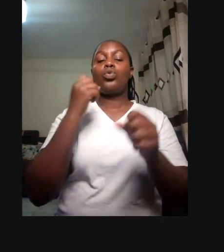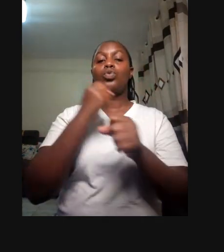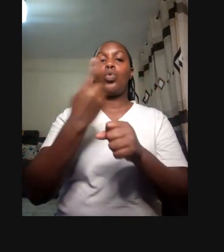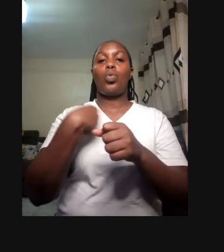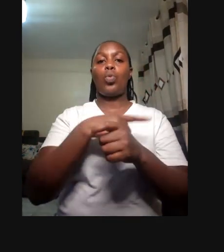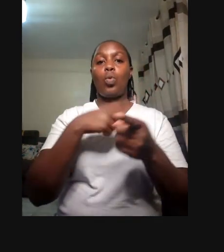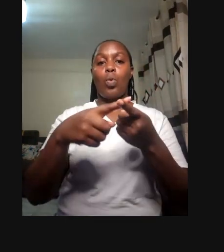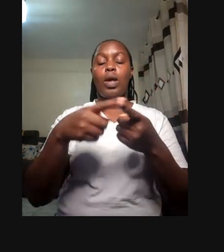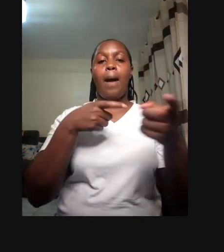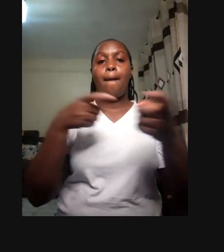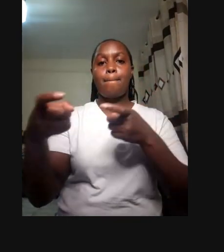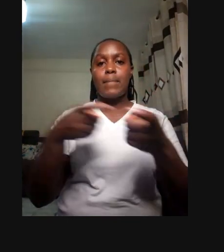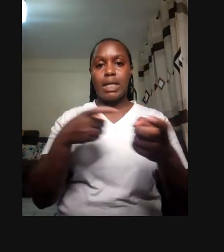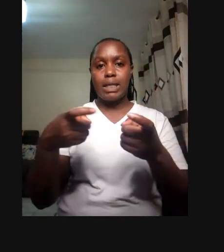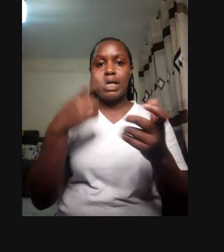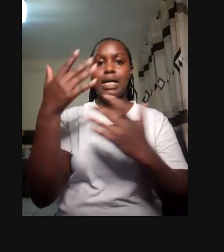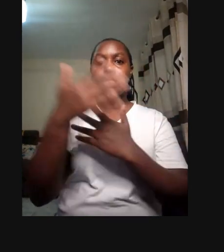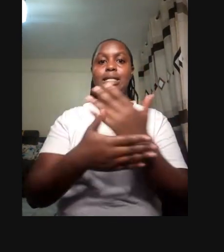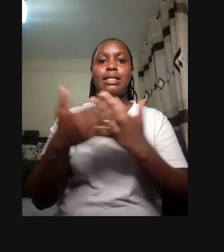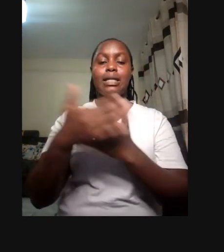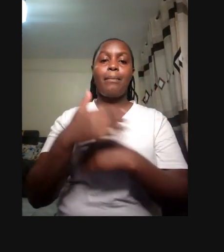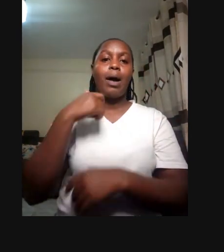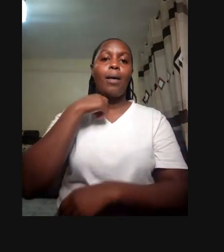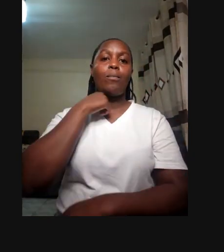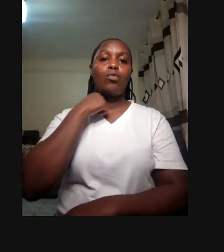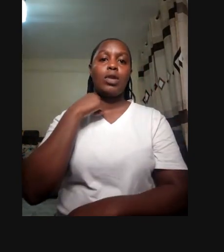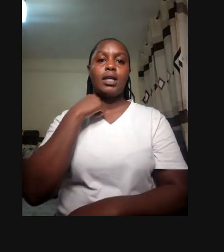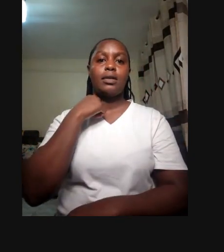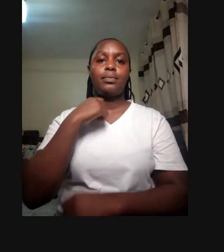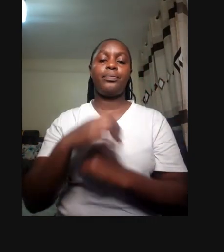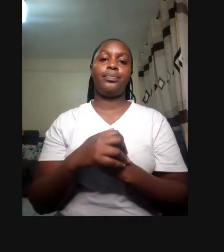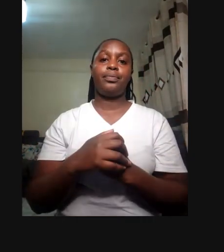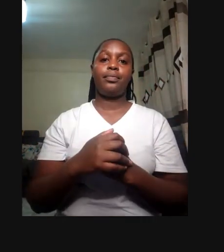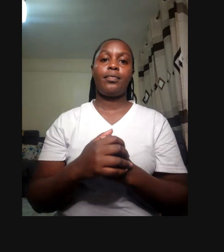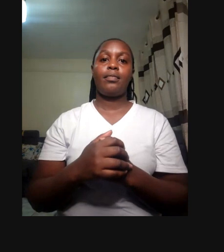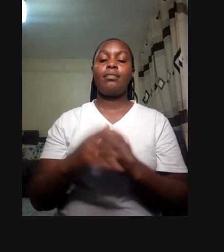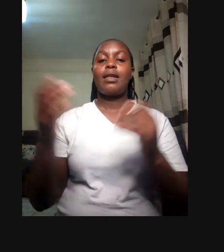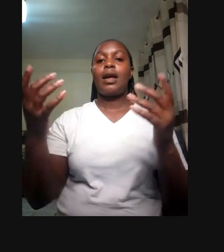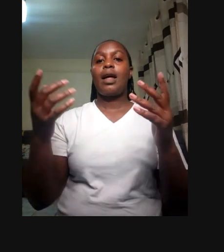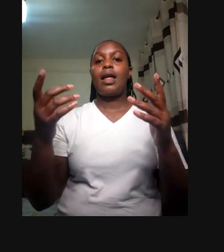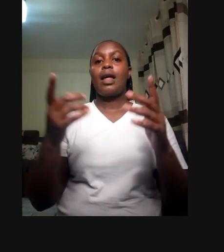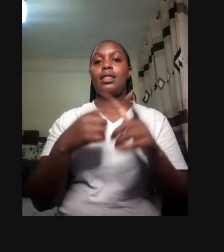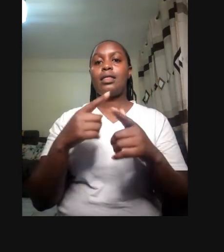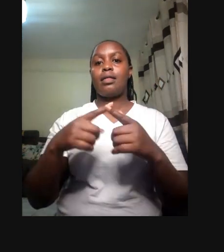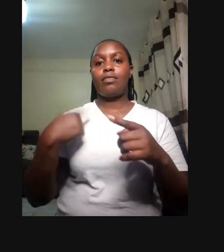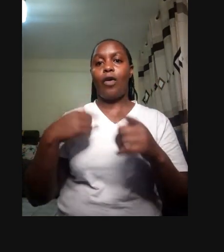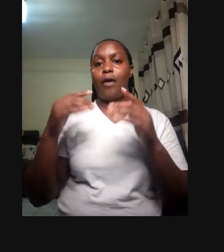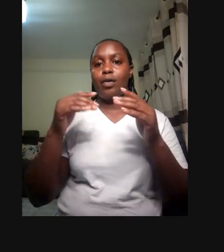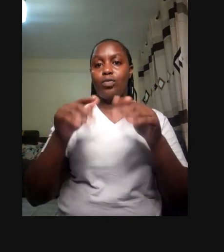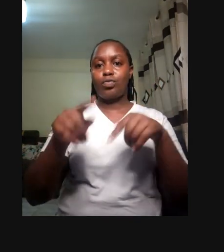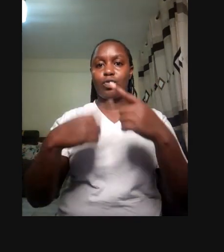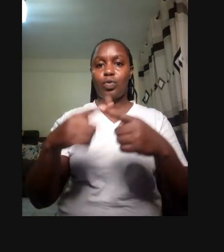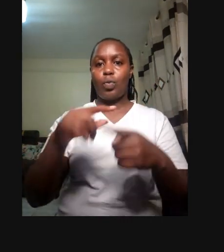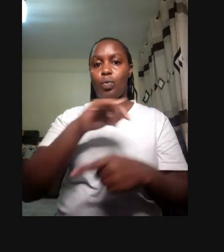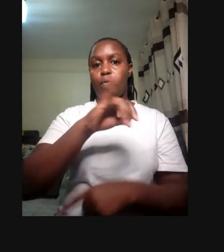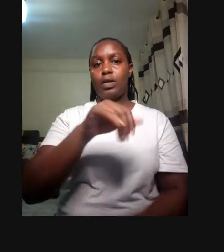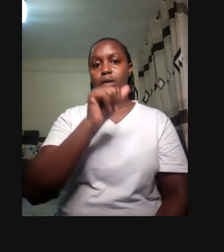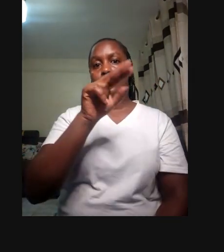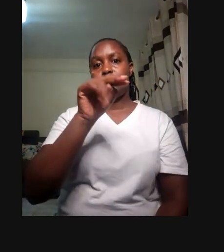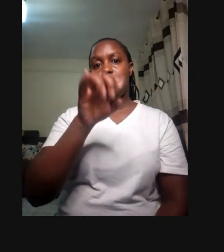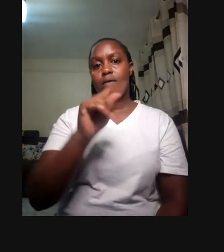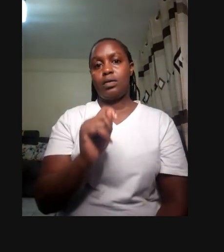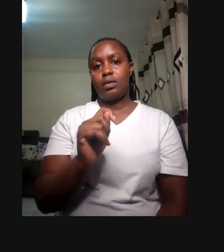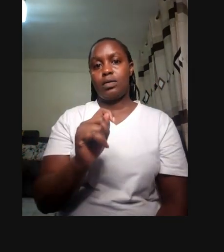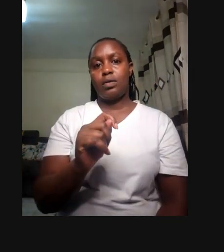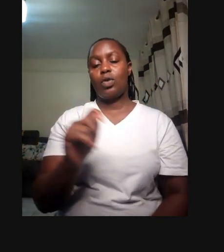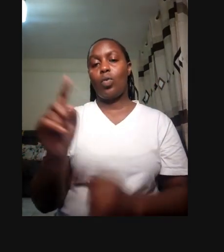right? All right. So I will stick to the ladies. So Janet, and I